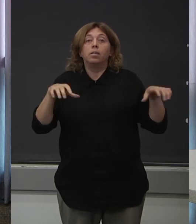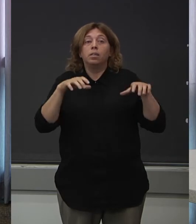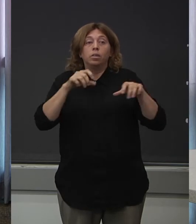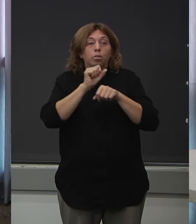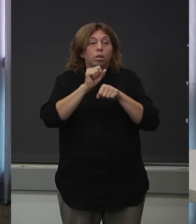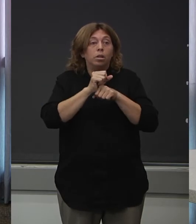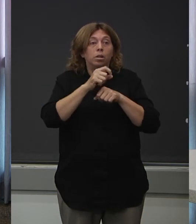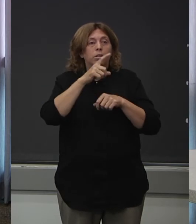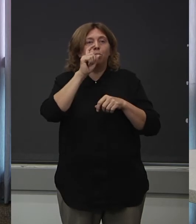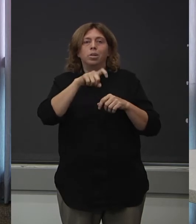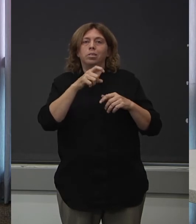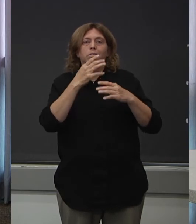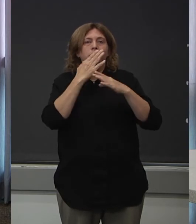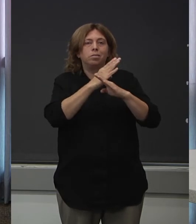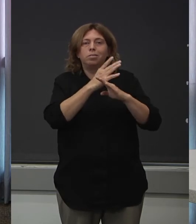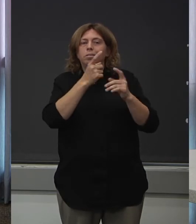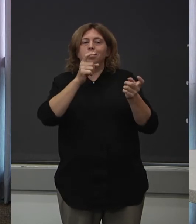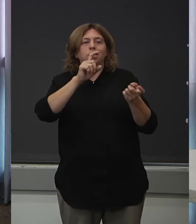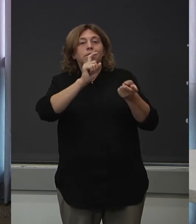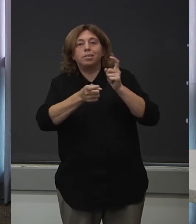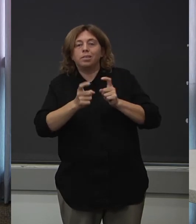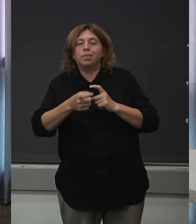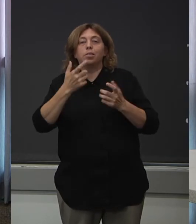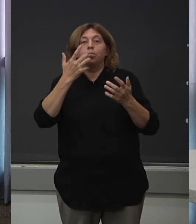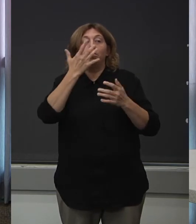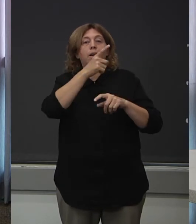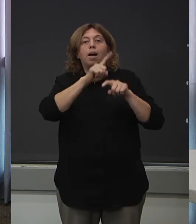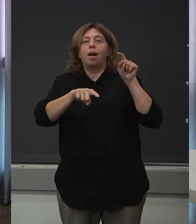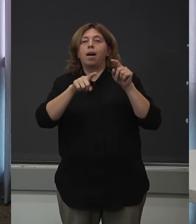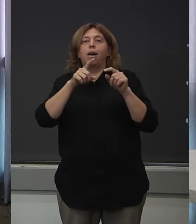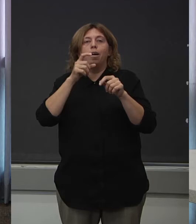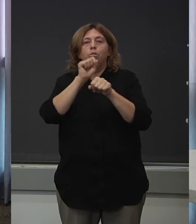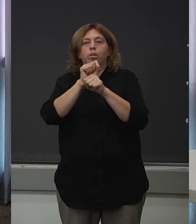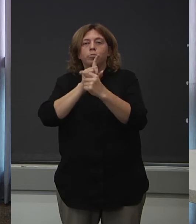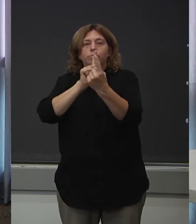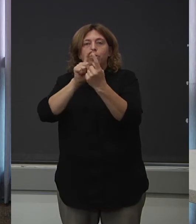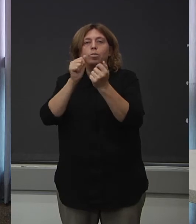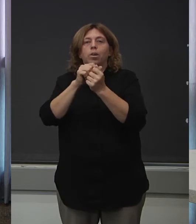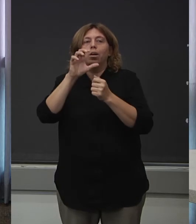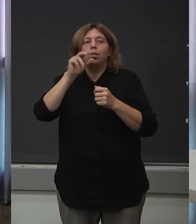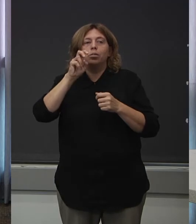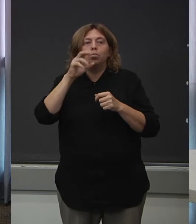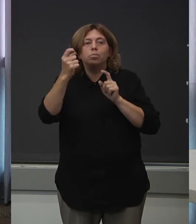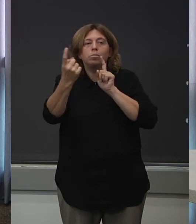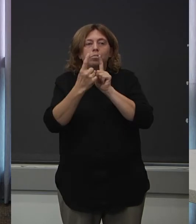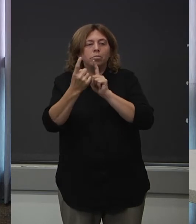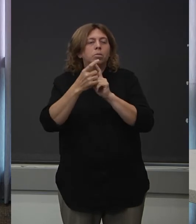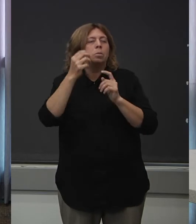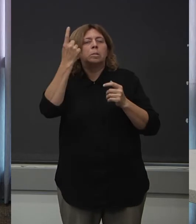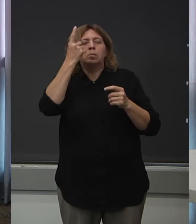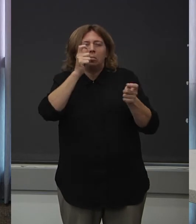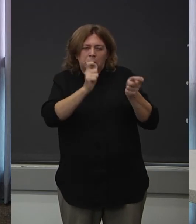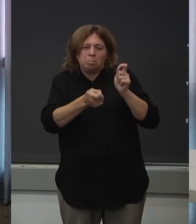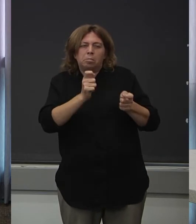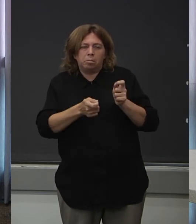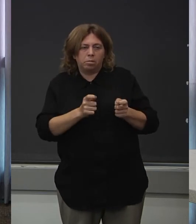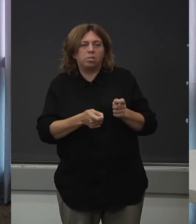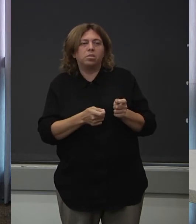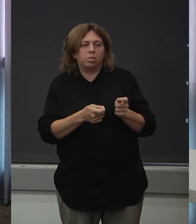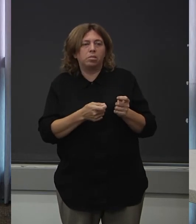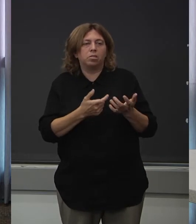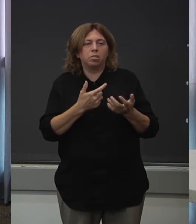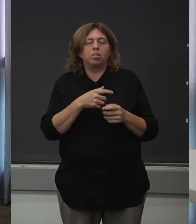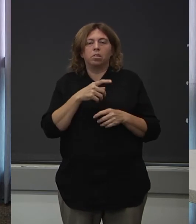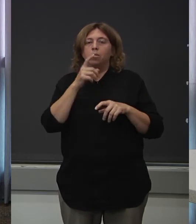visible. But it certainly doesn't mean that they can simply say, I have a medical exemption, therefore I'm not wearing a mask and I'm going